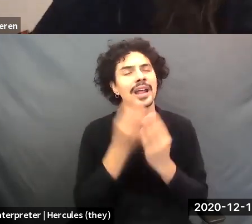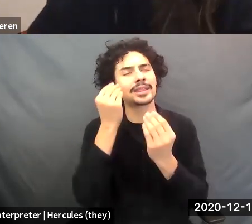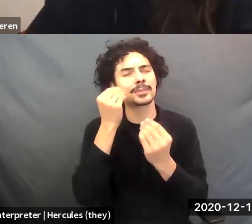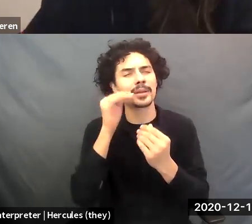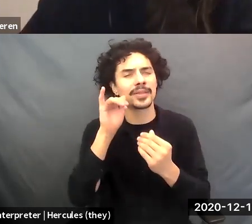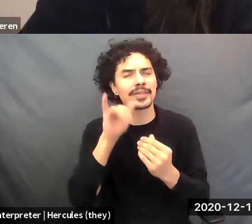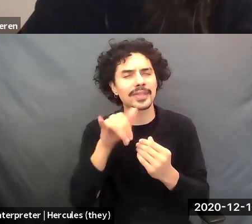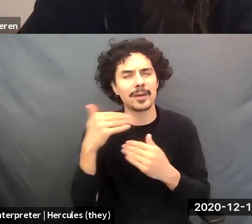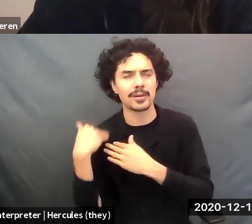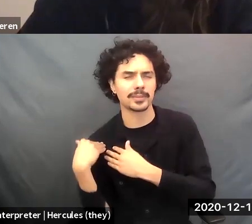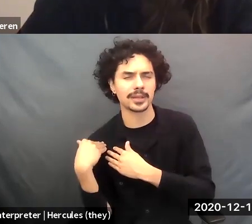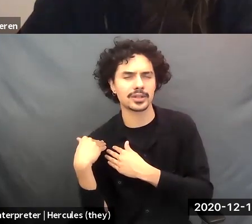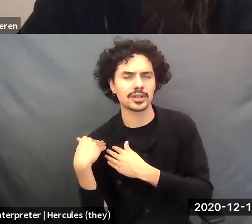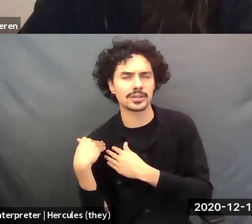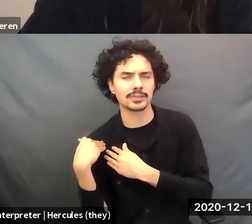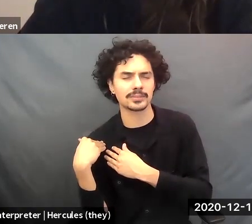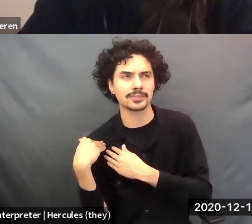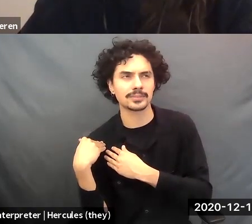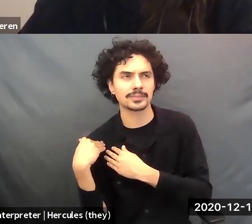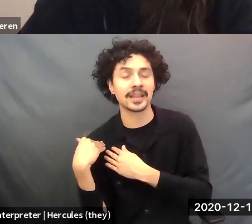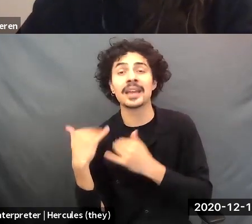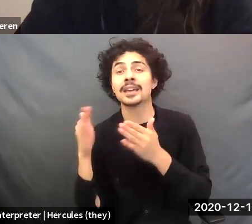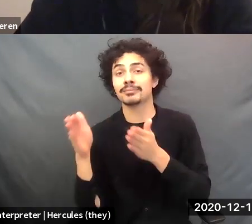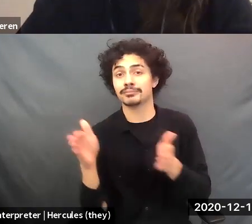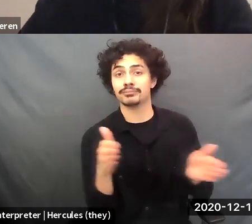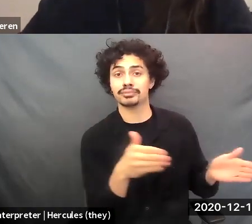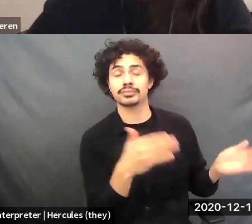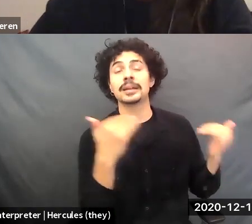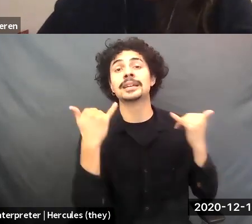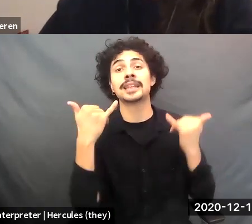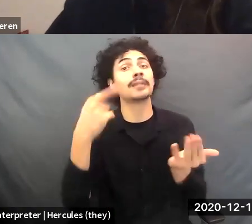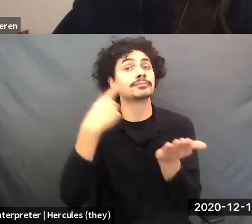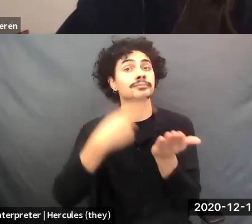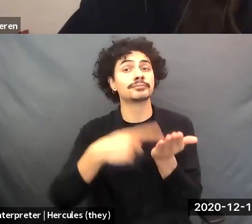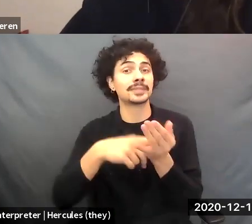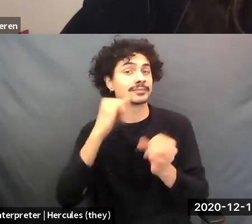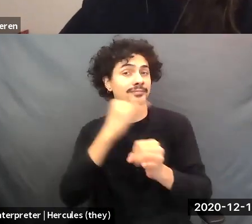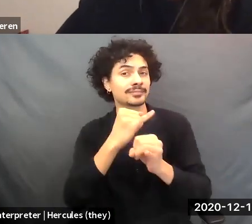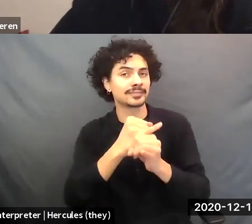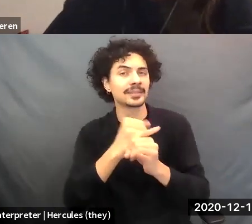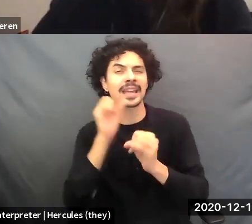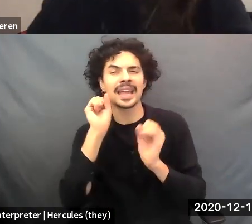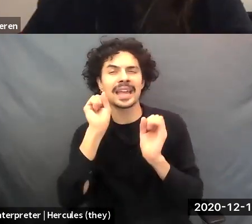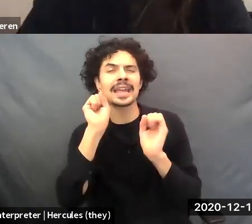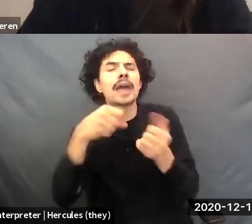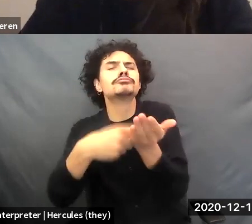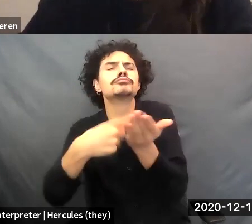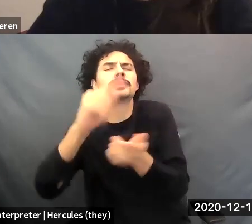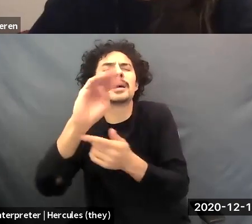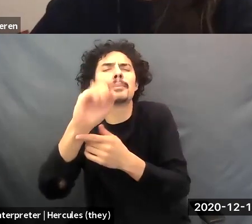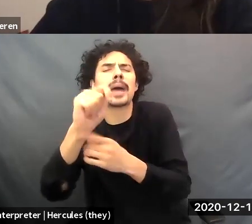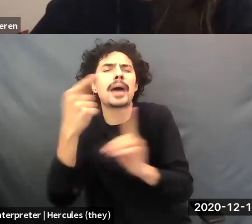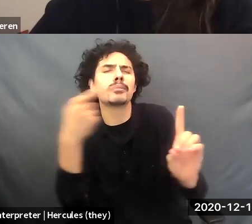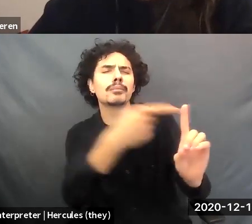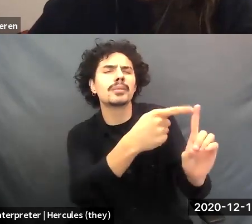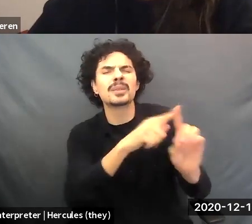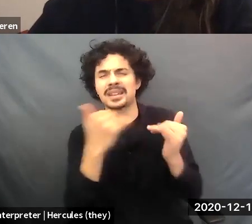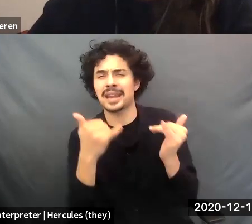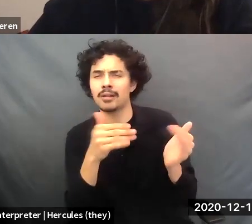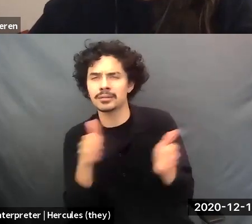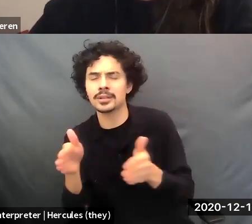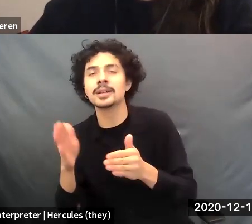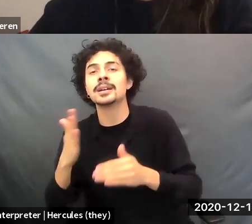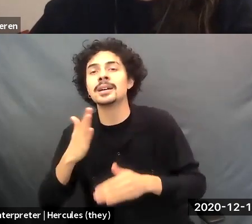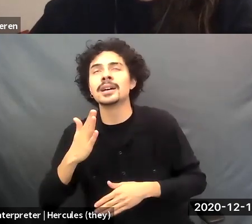that obligation. Now thinking about institutions and that we can come back to the Met in a second. Um, my